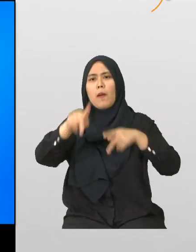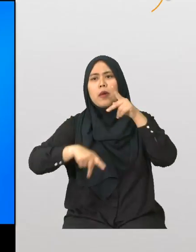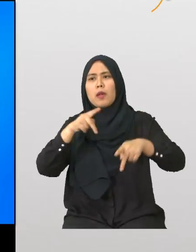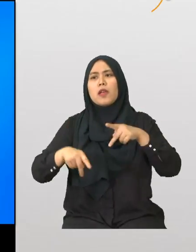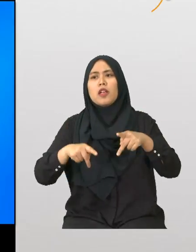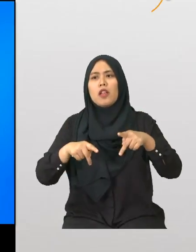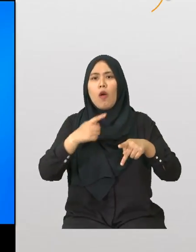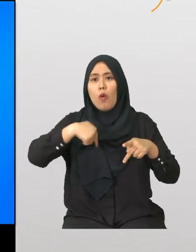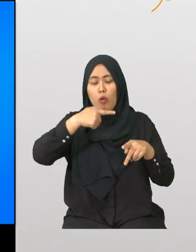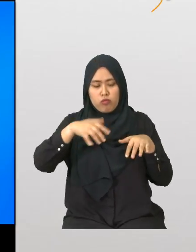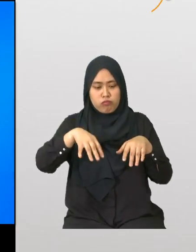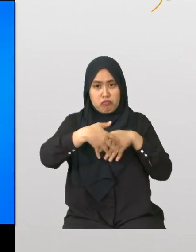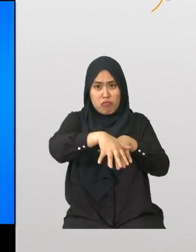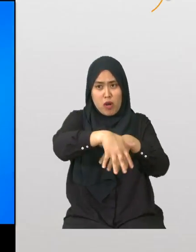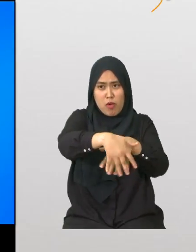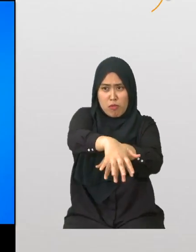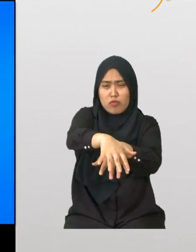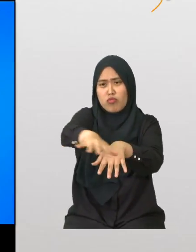roused and on the move.